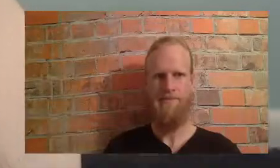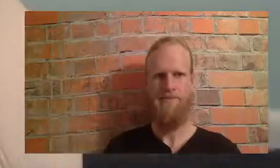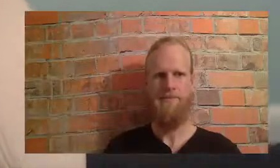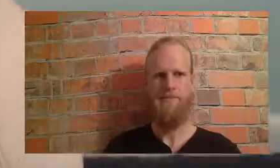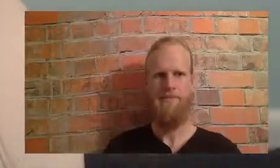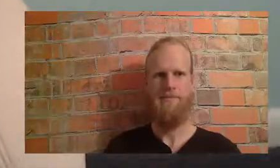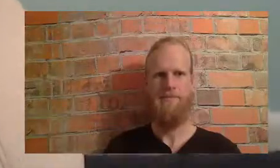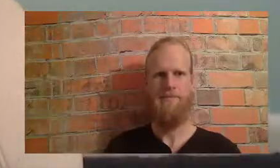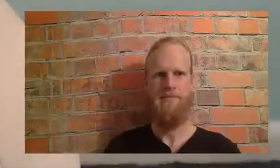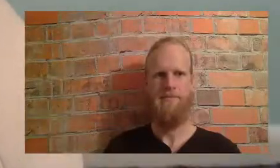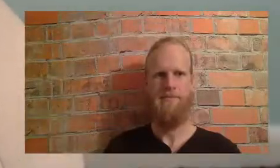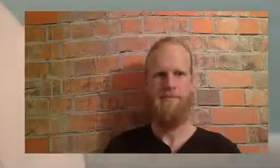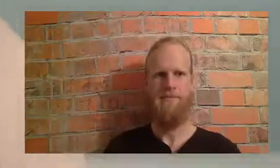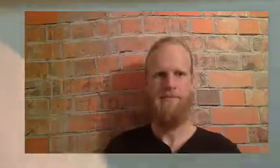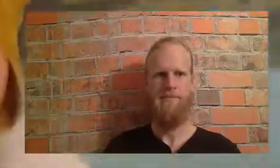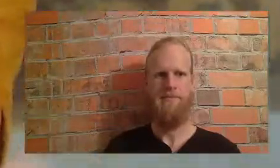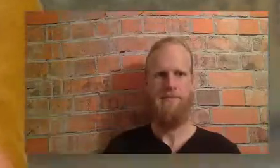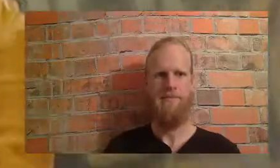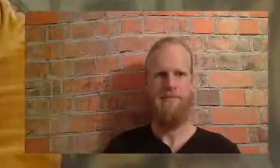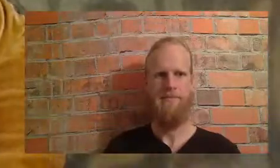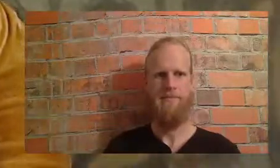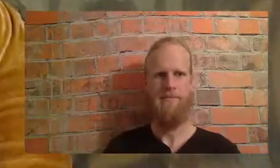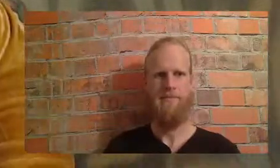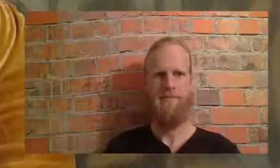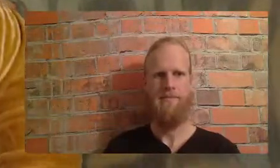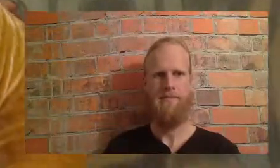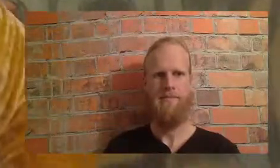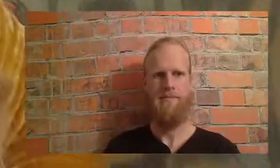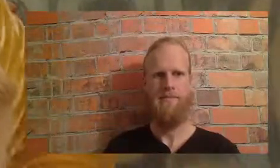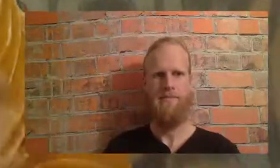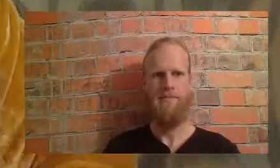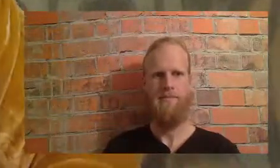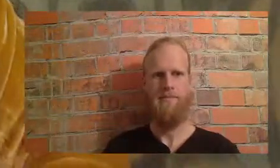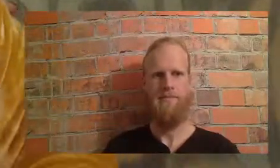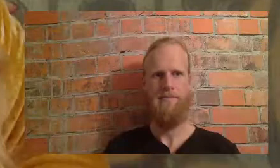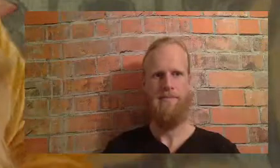here. Okay, bottom of the ribs.